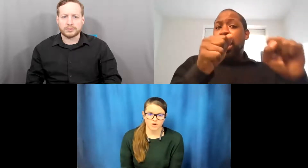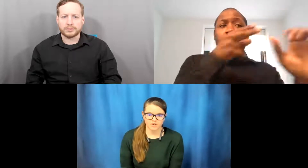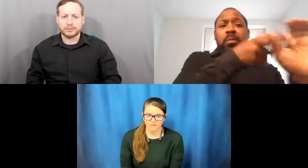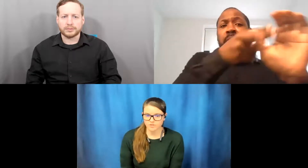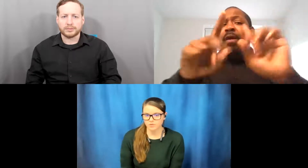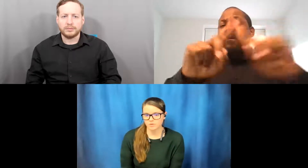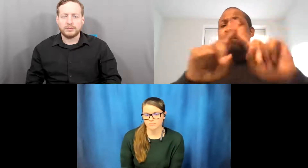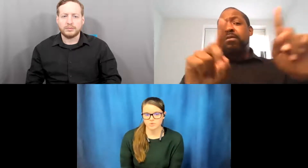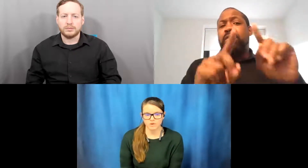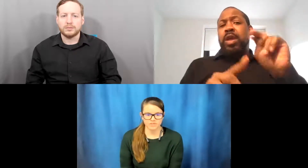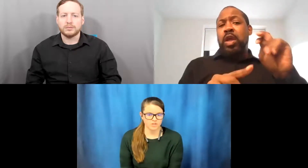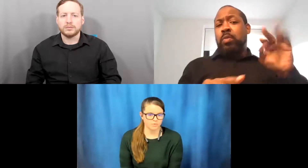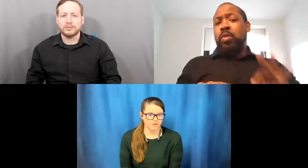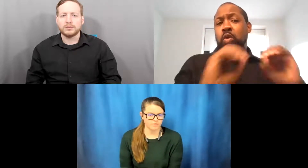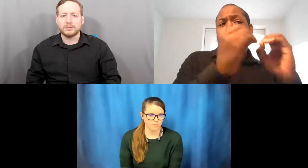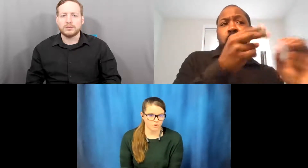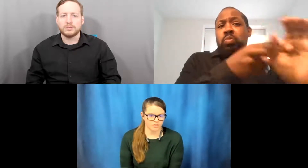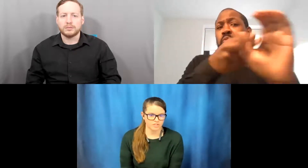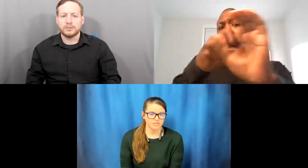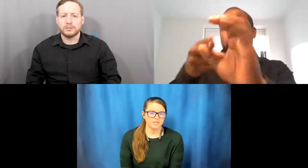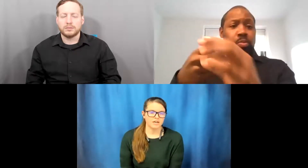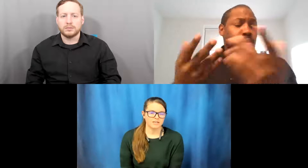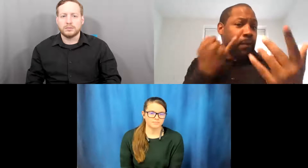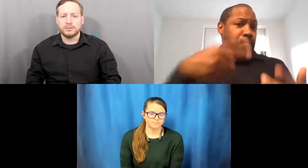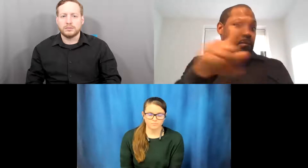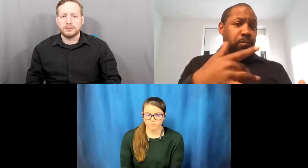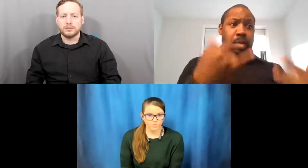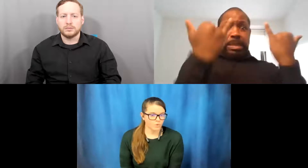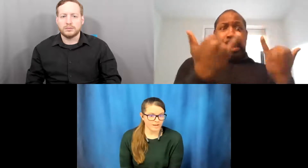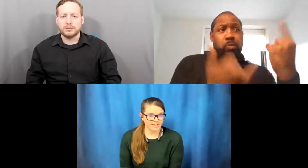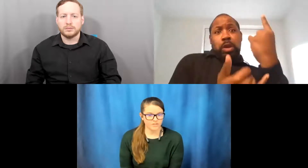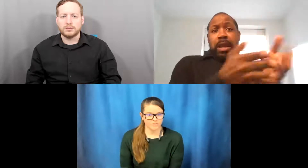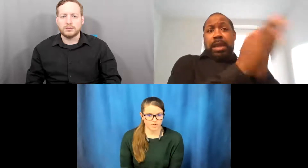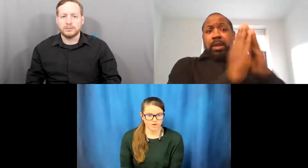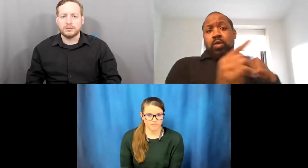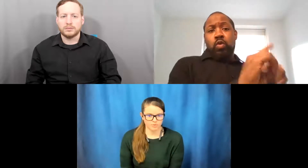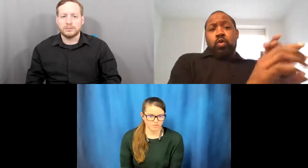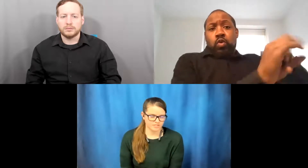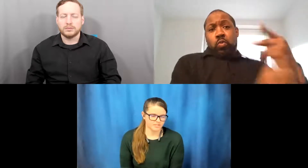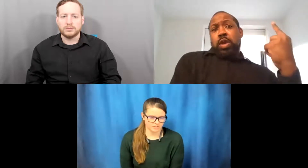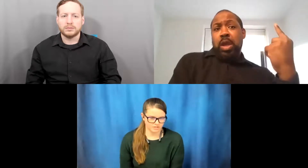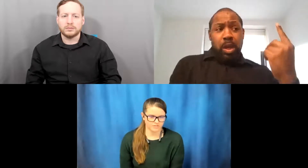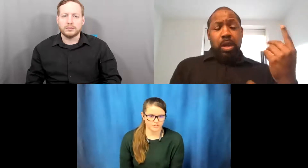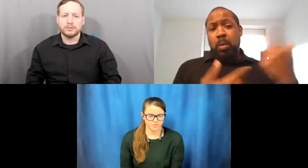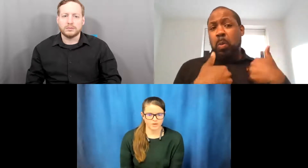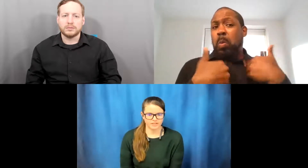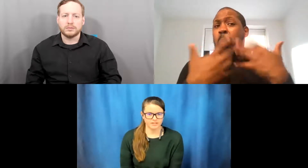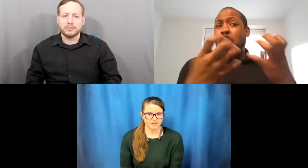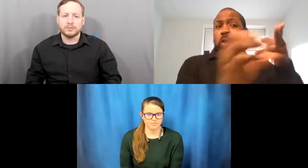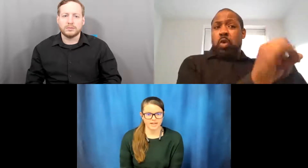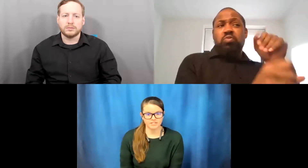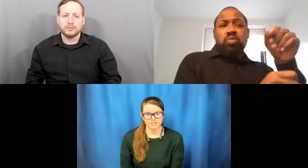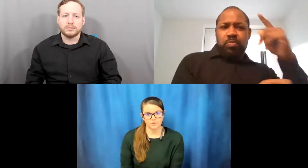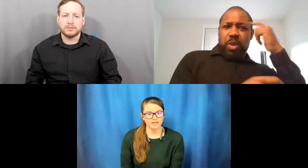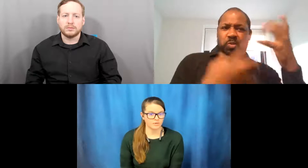you are comfortable with me joining this nonprofit board, or any other nonprofit boards, this is the first one that